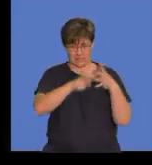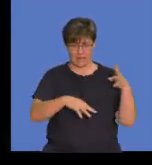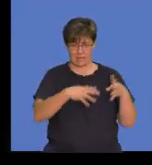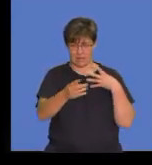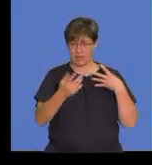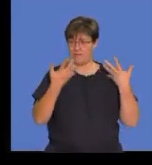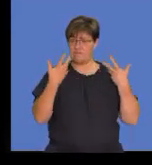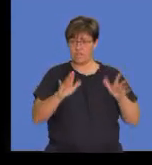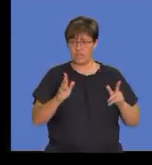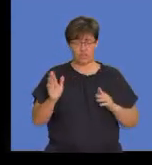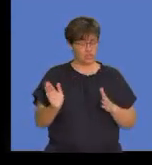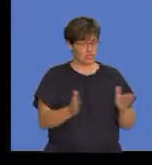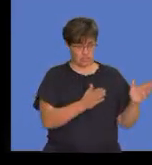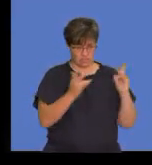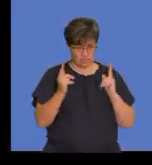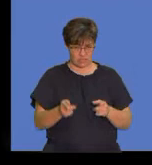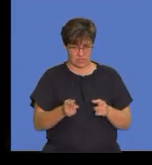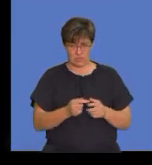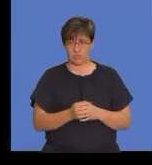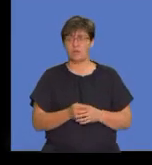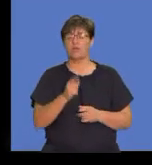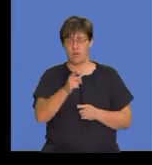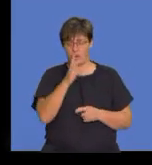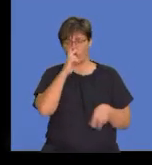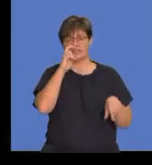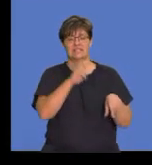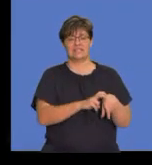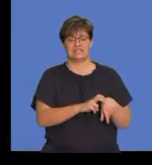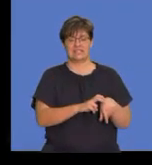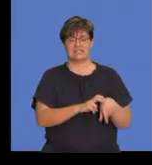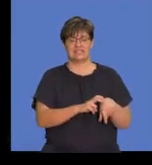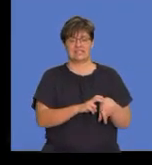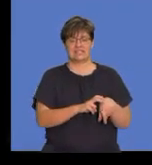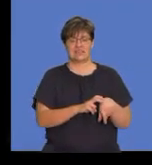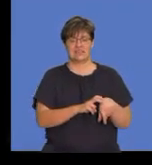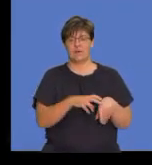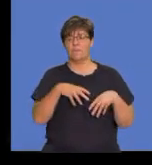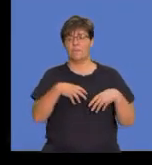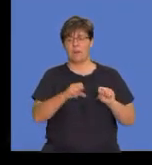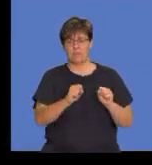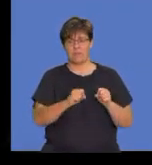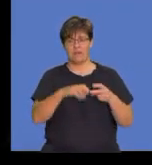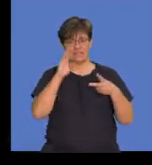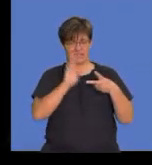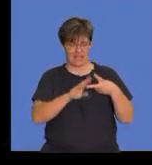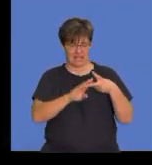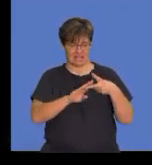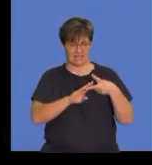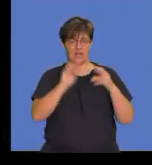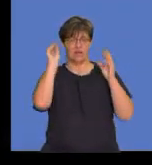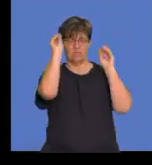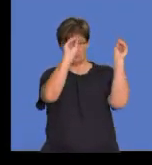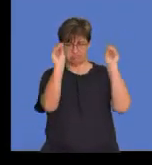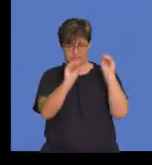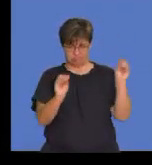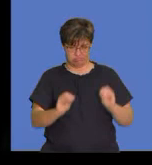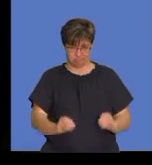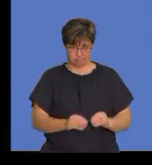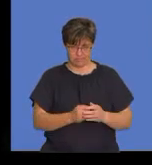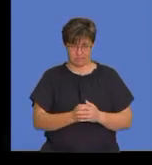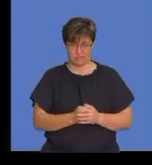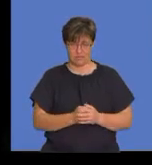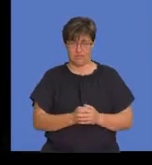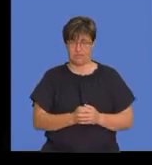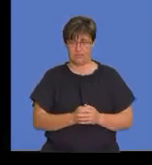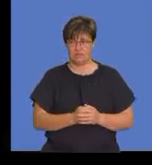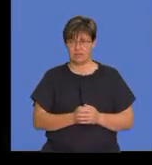this table in. After filling this one in, you also need to then take some time and fill the second one in.